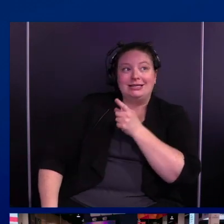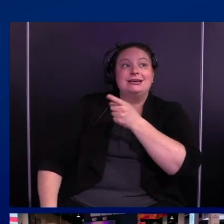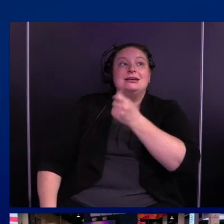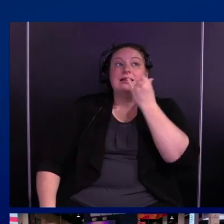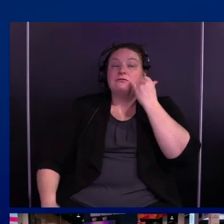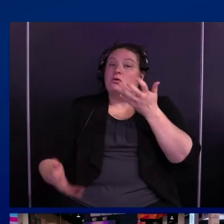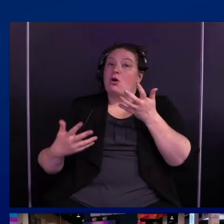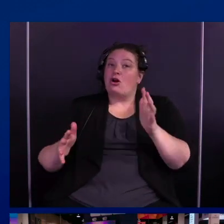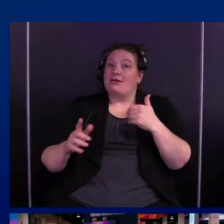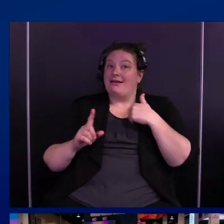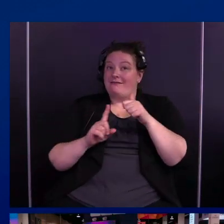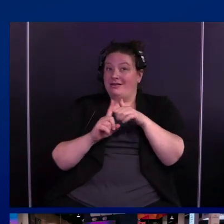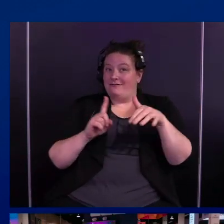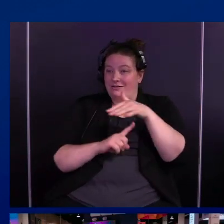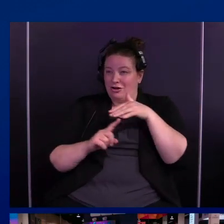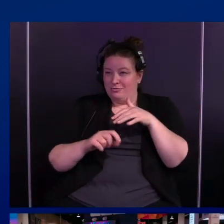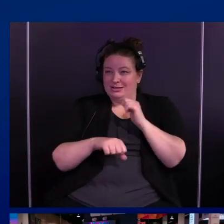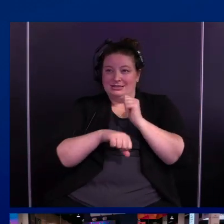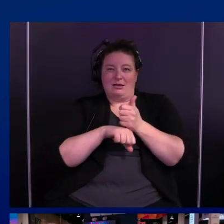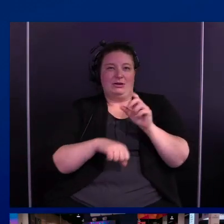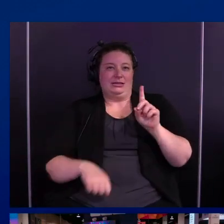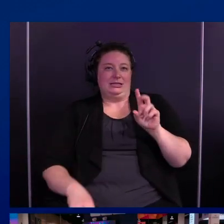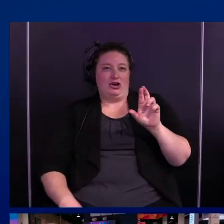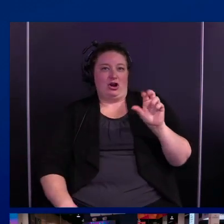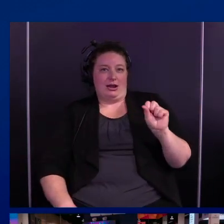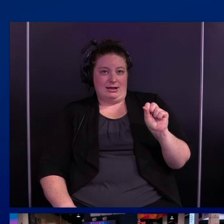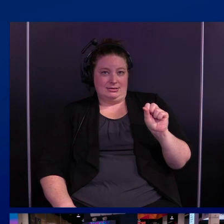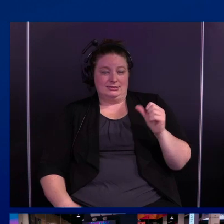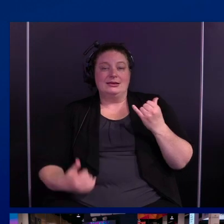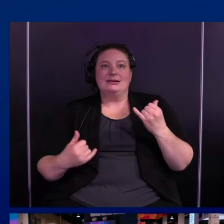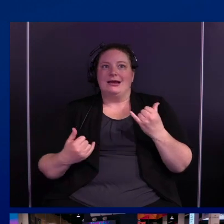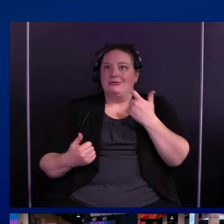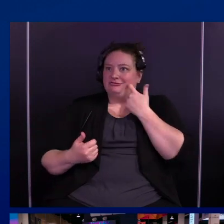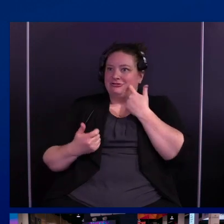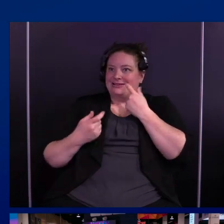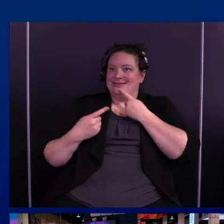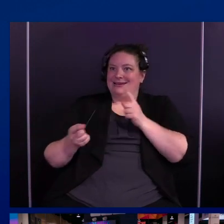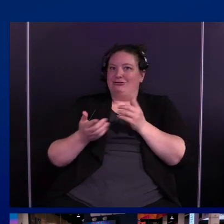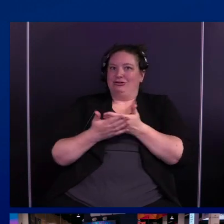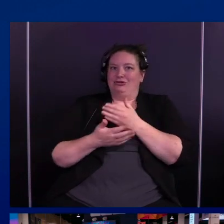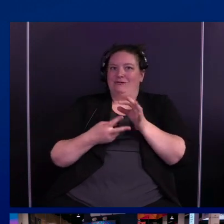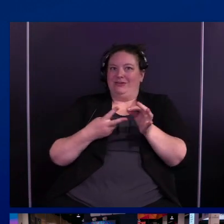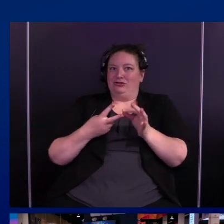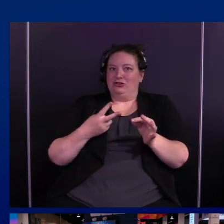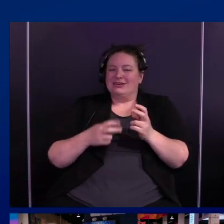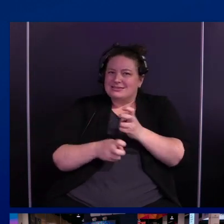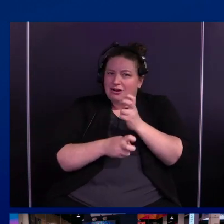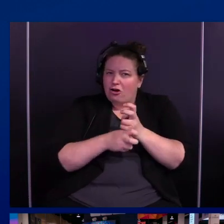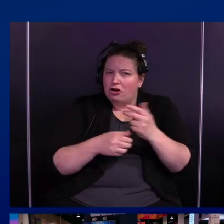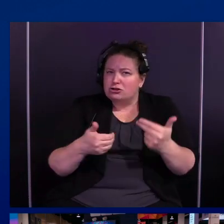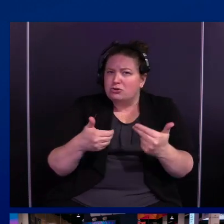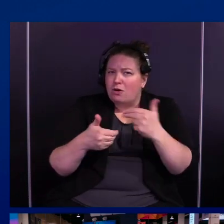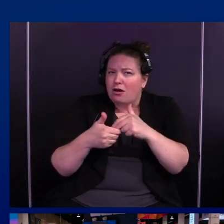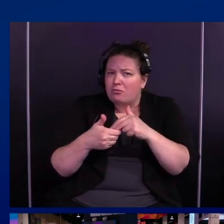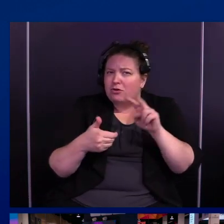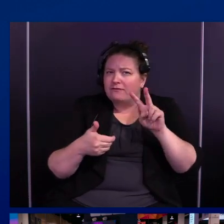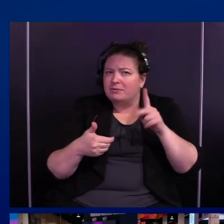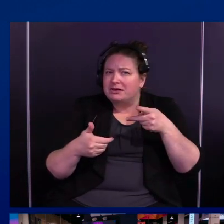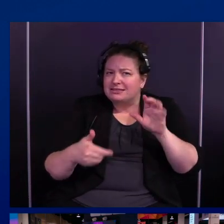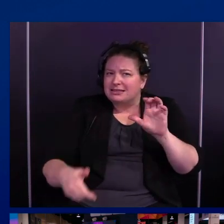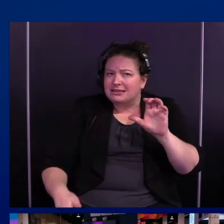have an environment set up in DRS, now we've just announced this new feature. Is it hard to onboard the